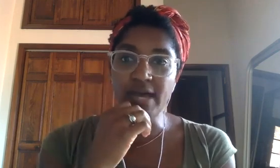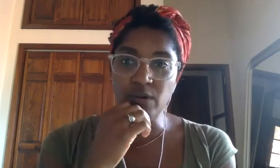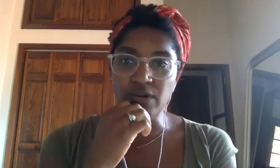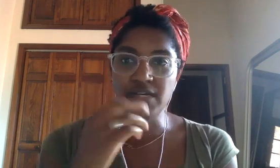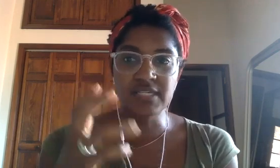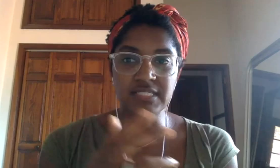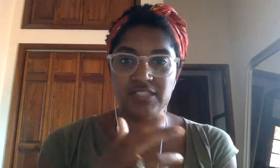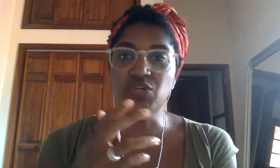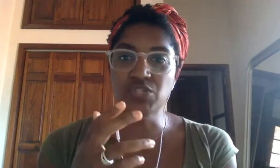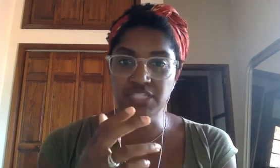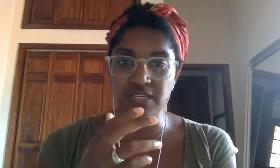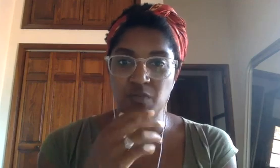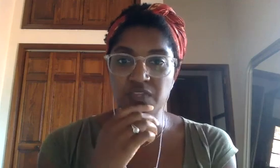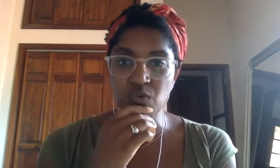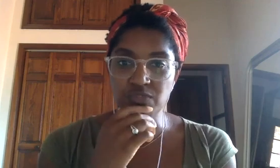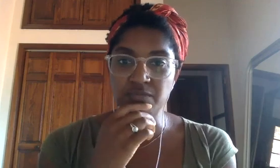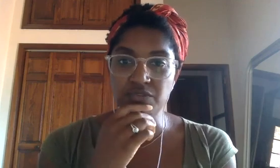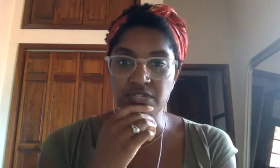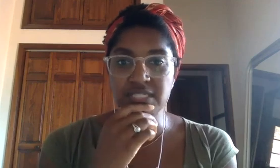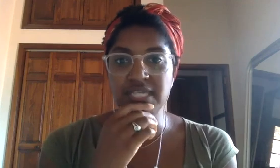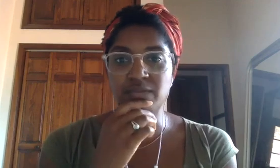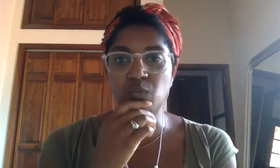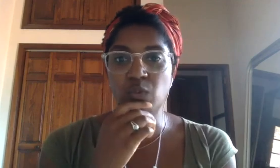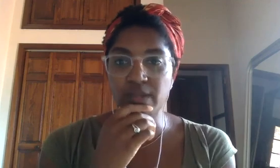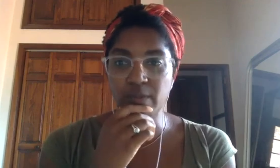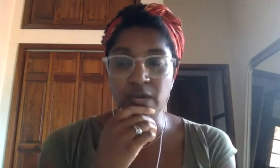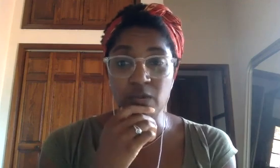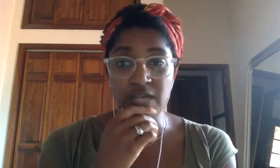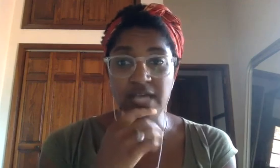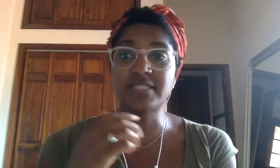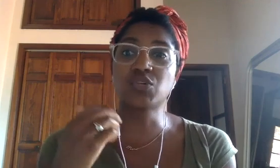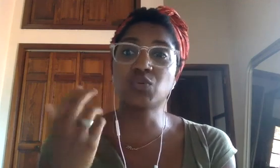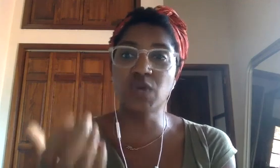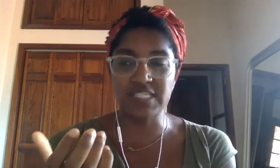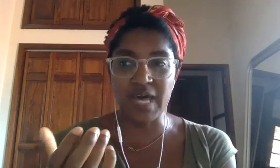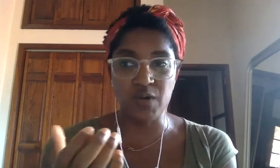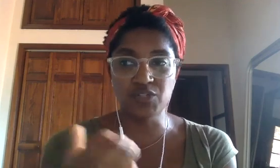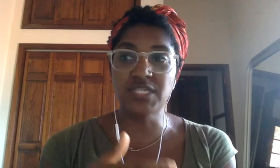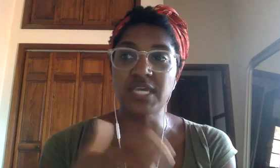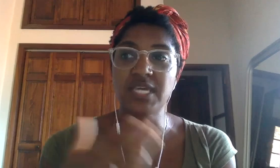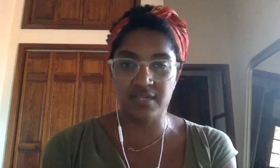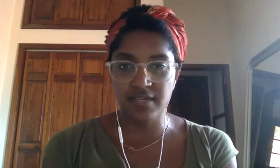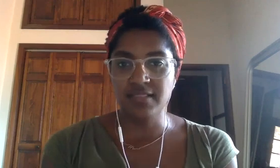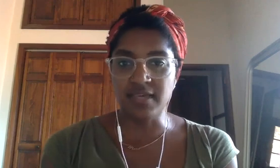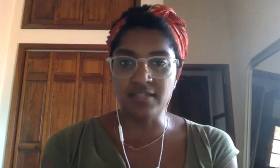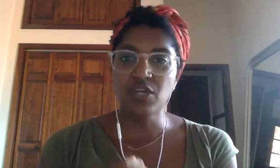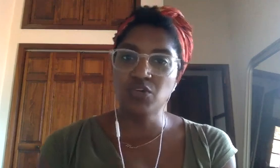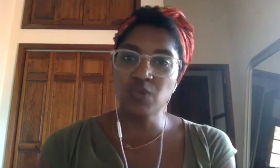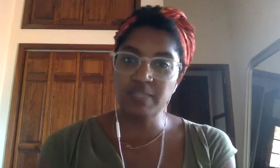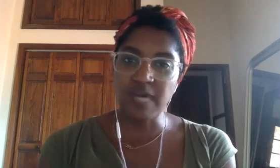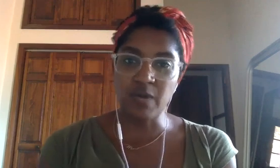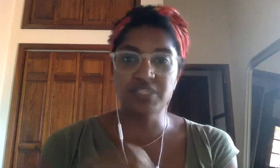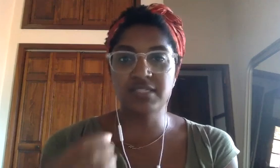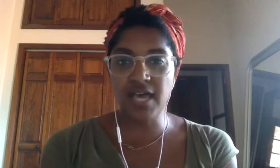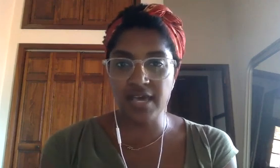how power is negotiated within those communities and where power lies, who has power to take land, who